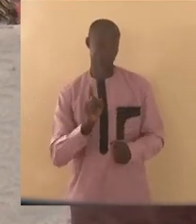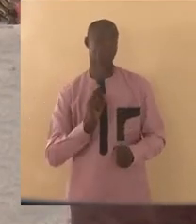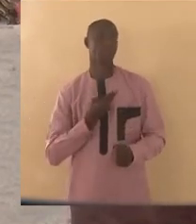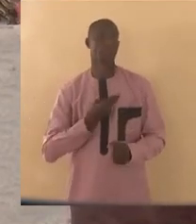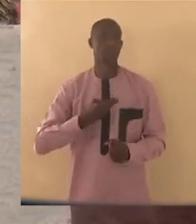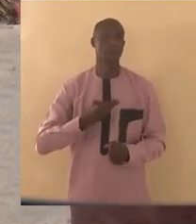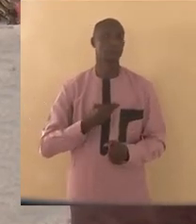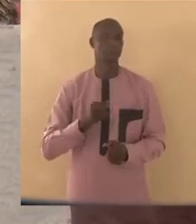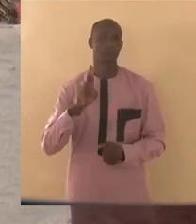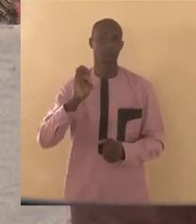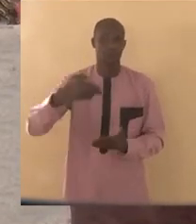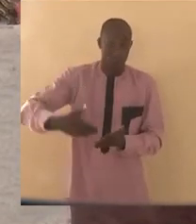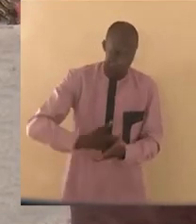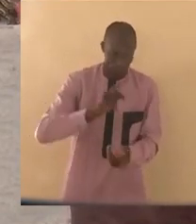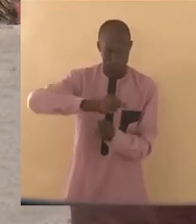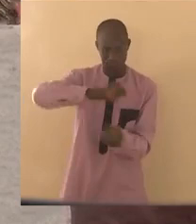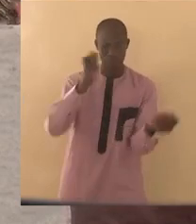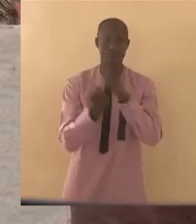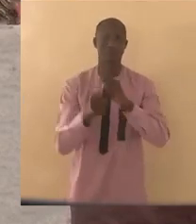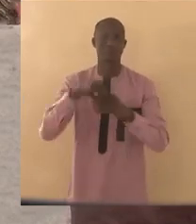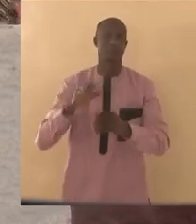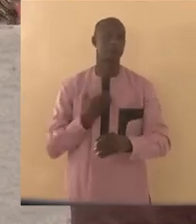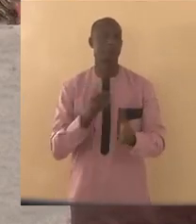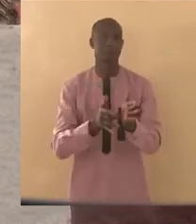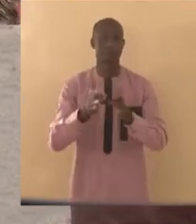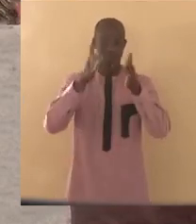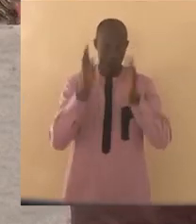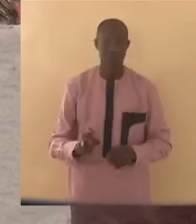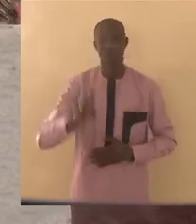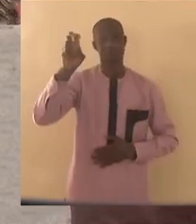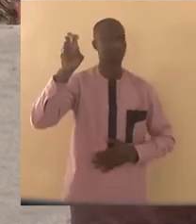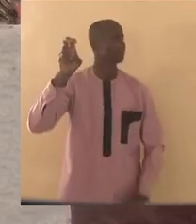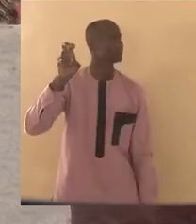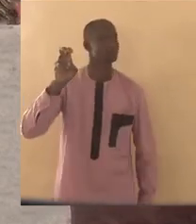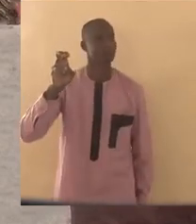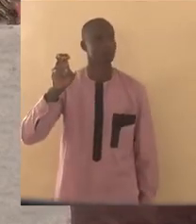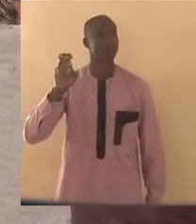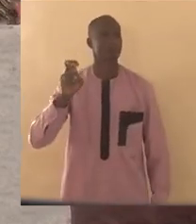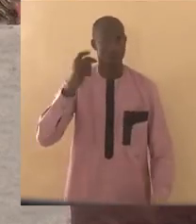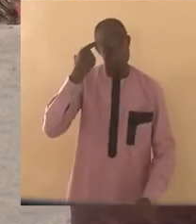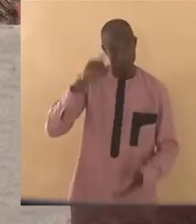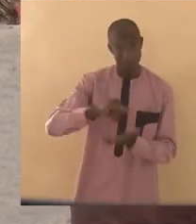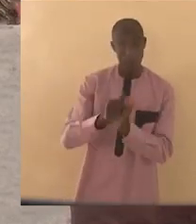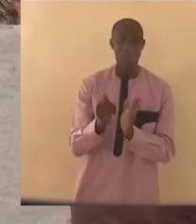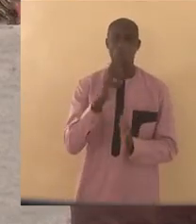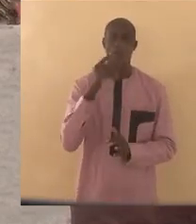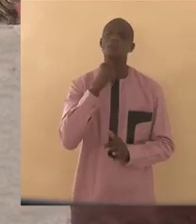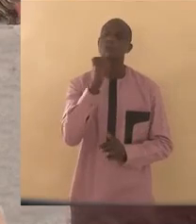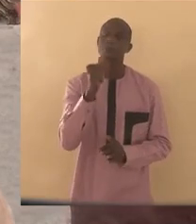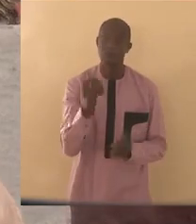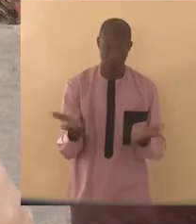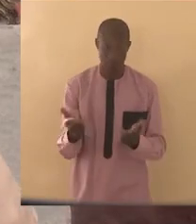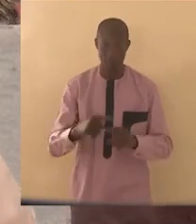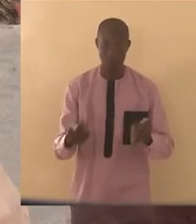us a renewal, a transformation in our Christian journey. Amen. For those who are not here, who